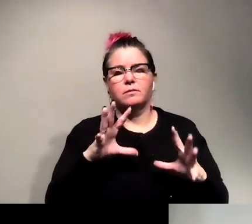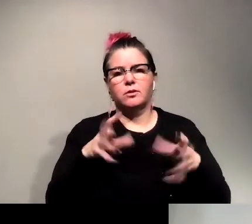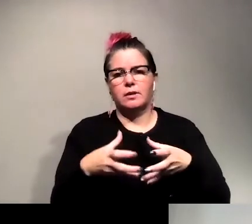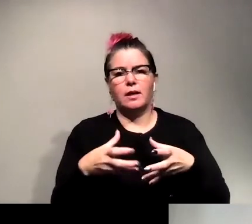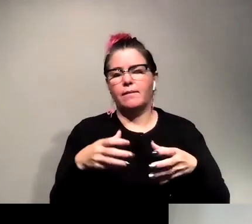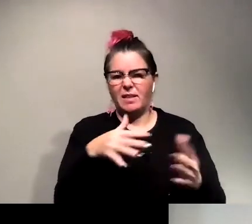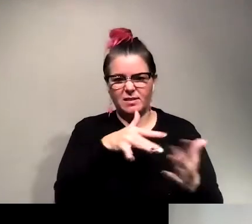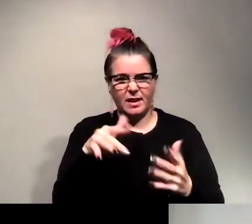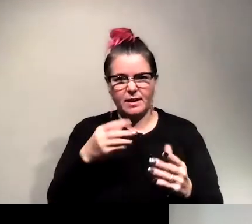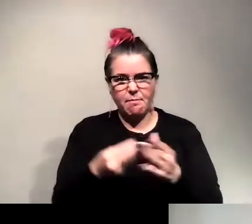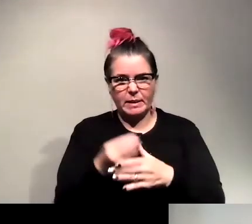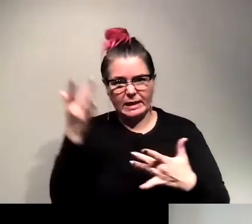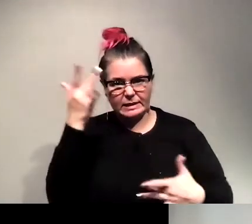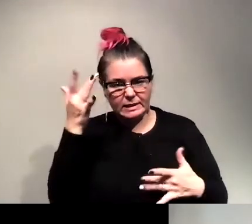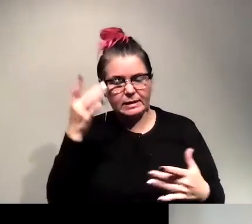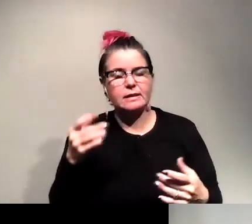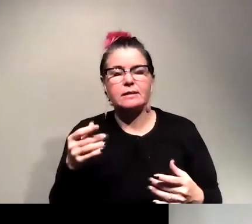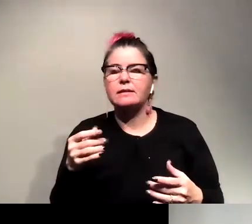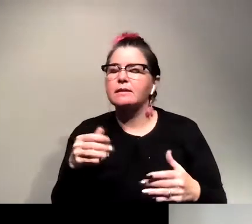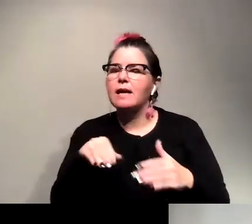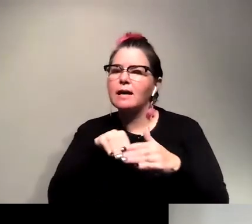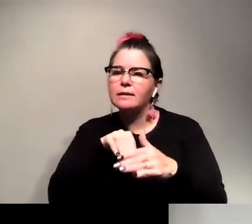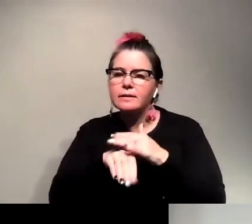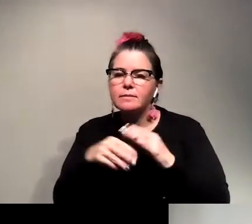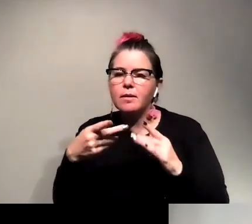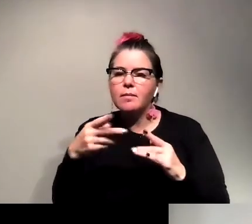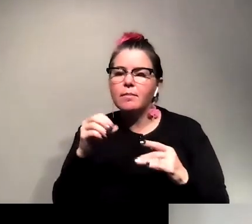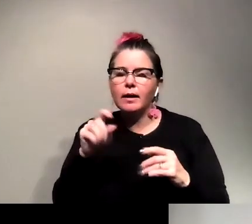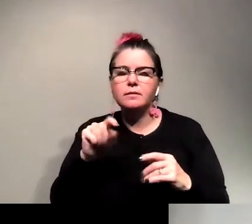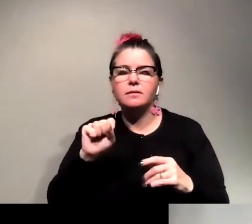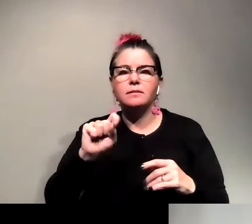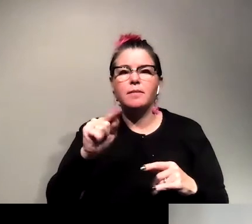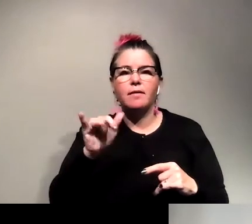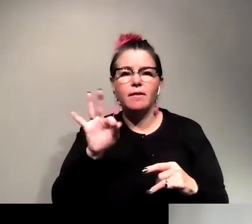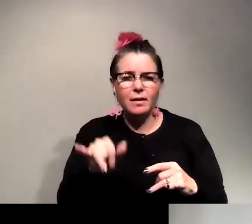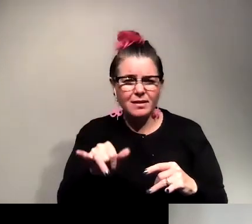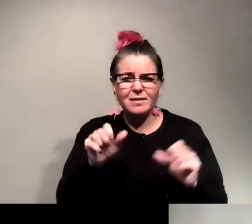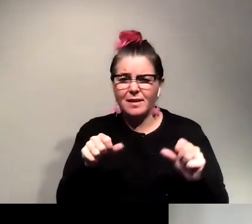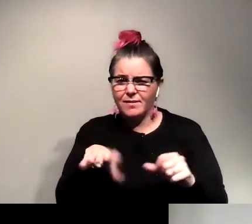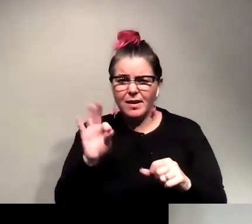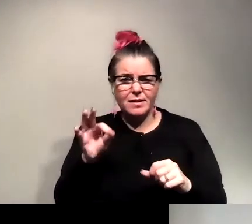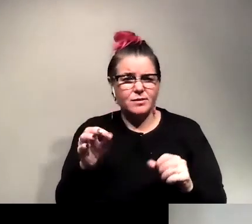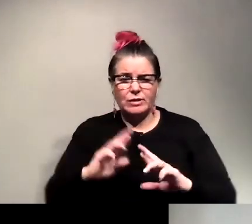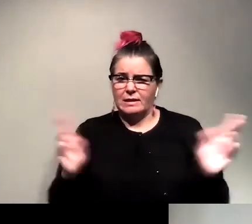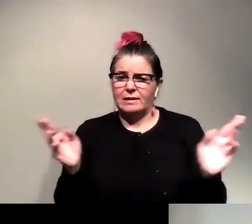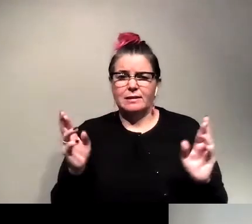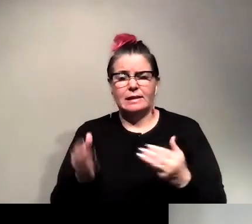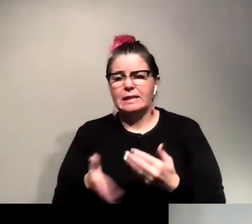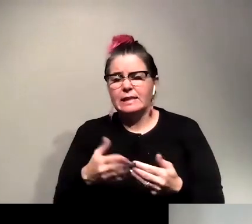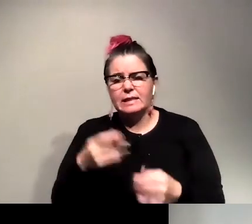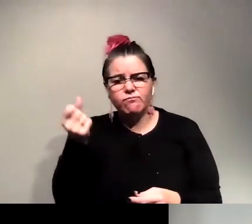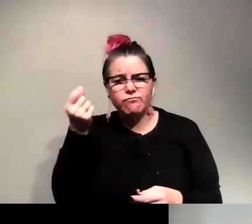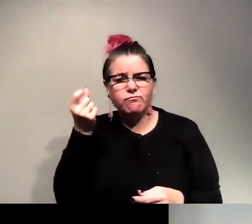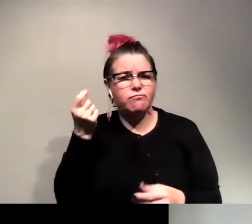disease. And it's an incredibly accessible podcast. You can get on Spotify, and it's super easy to understand, but I would